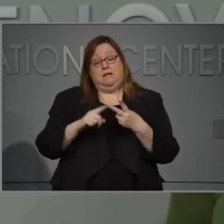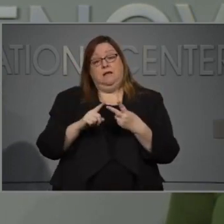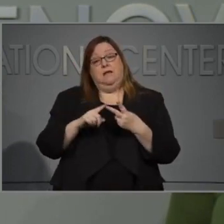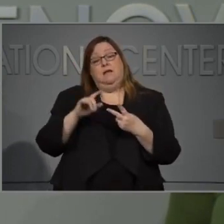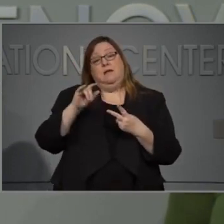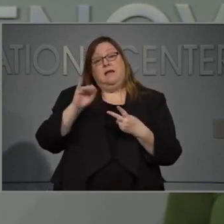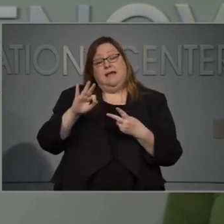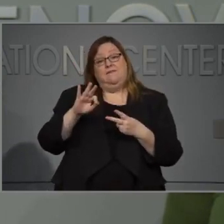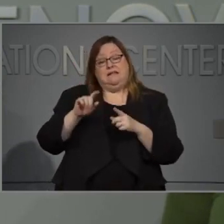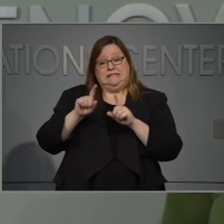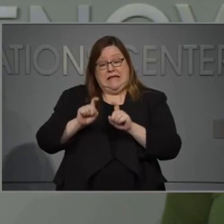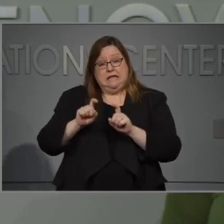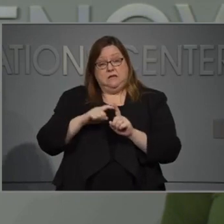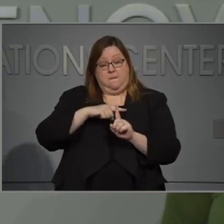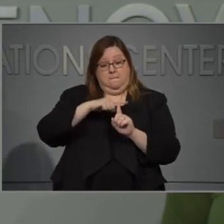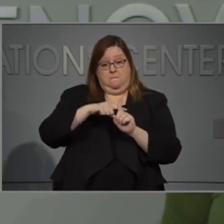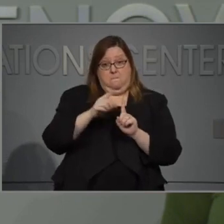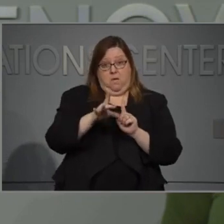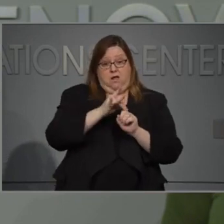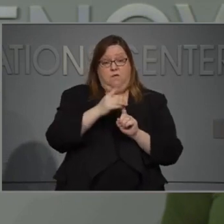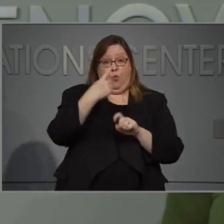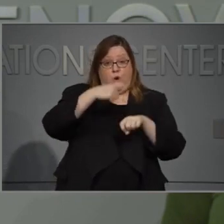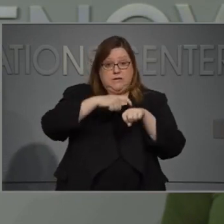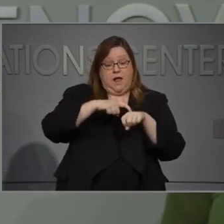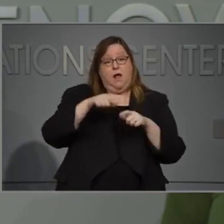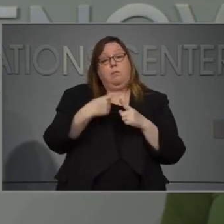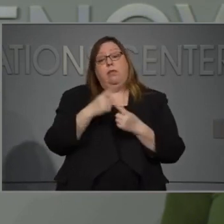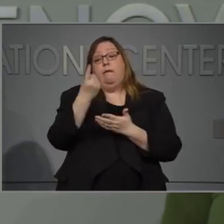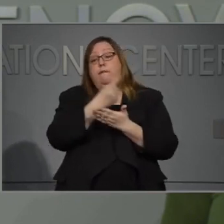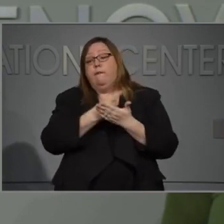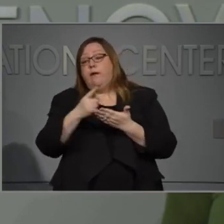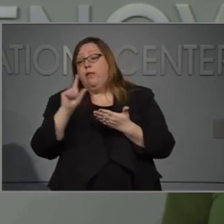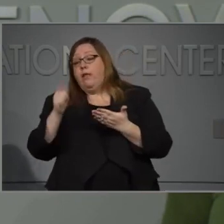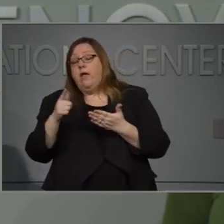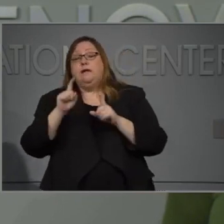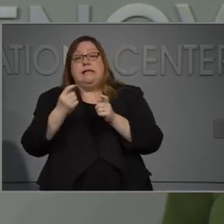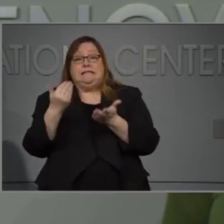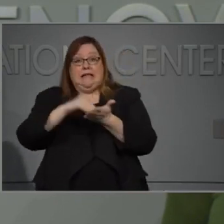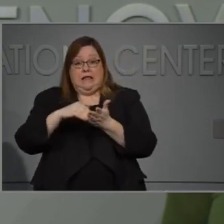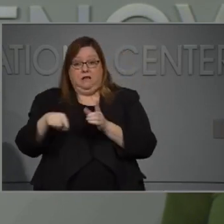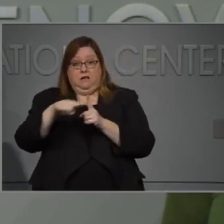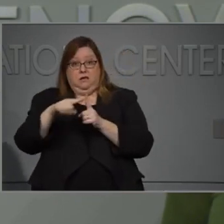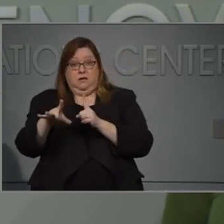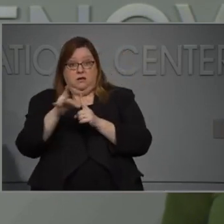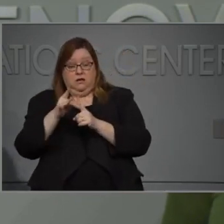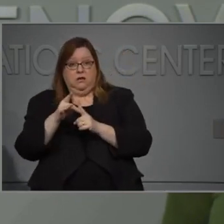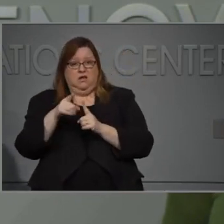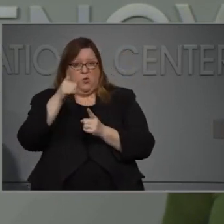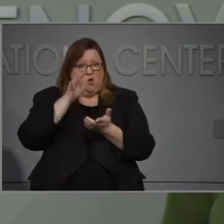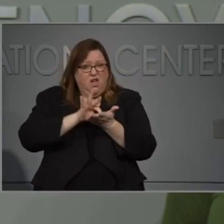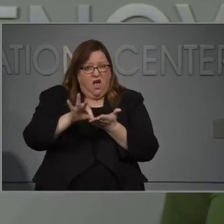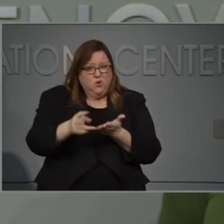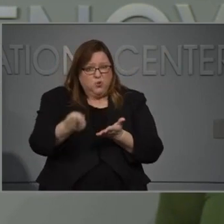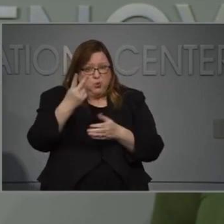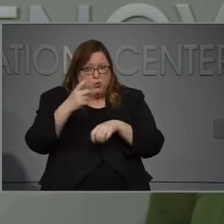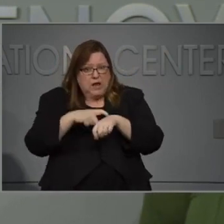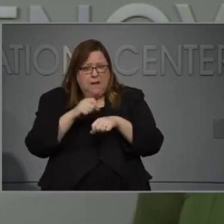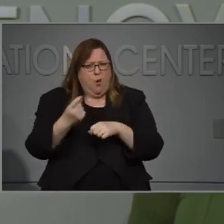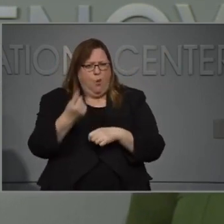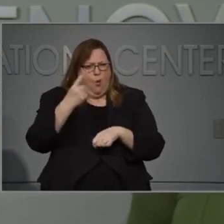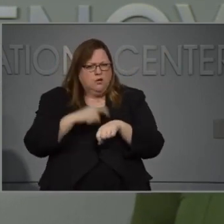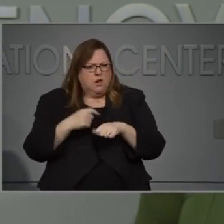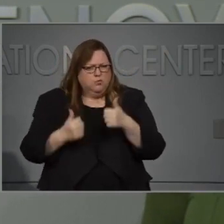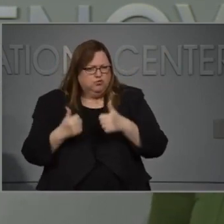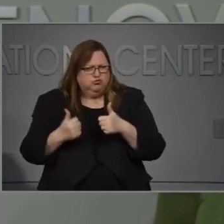test positive twice, or is it still that one person individually? Great. Let me take your second question because that's an easy